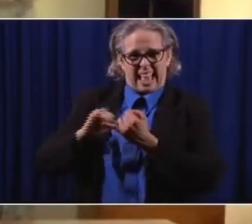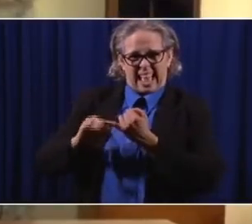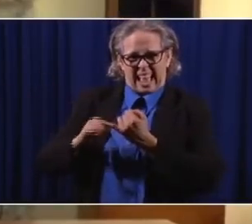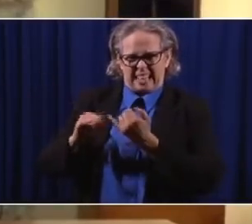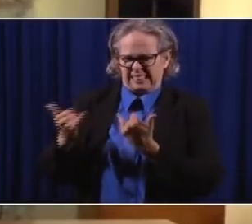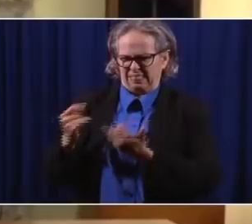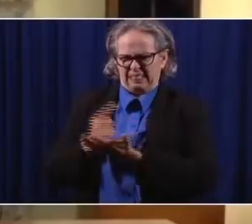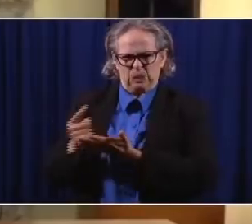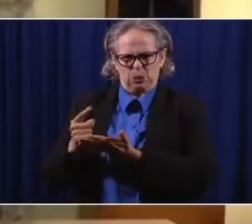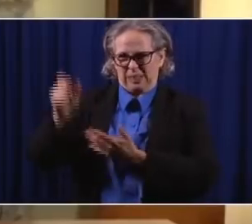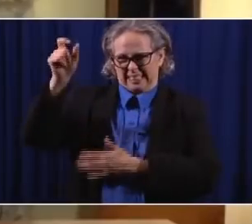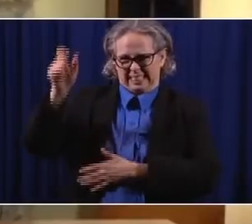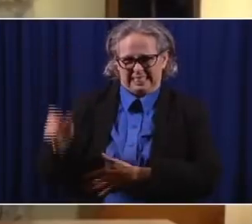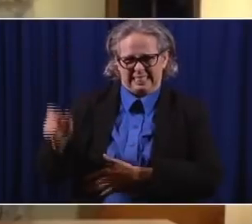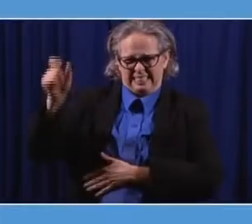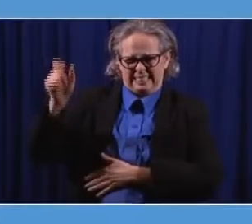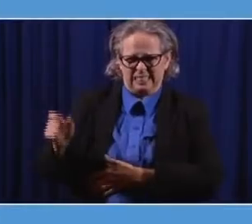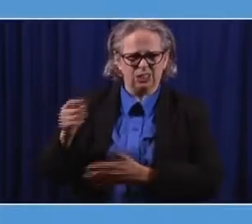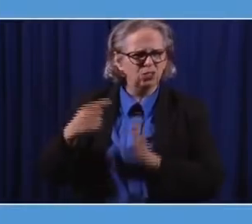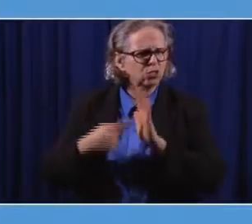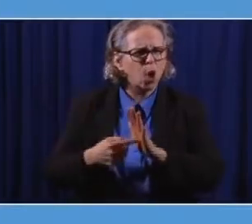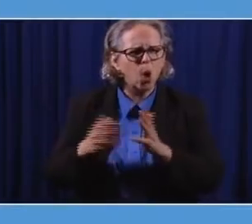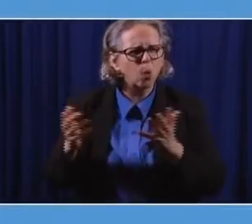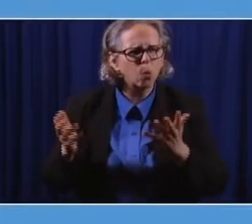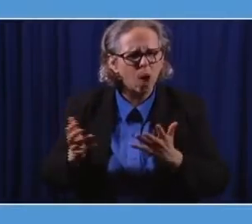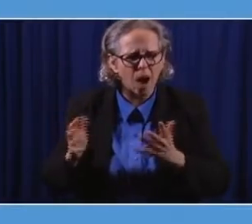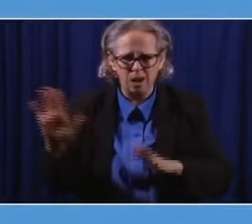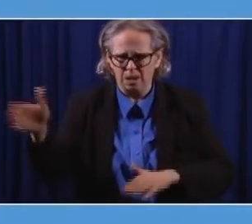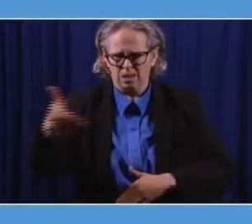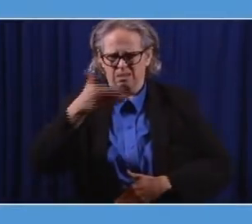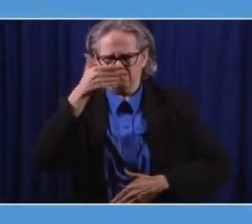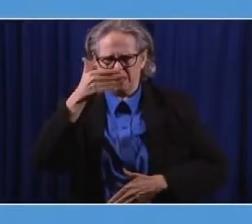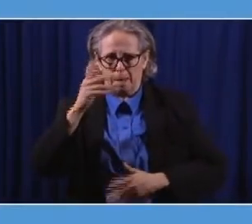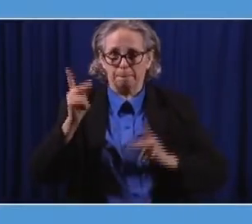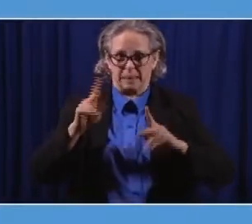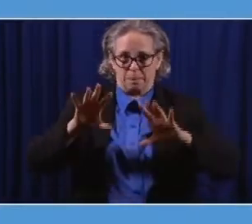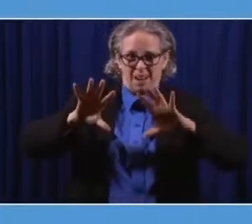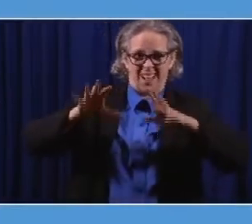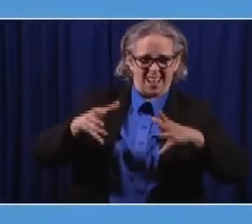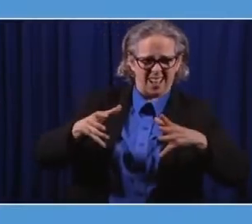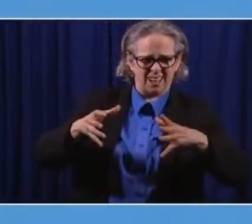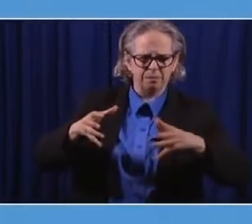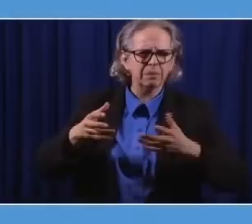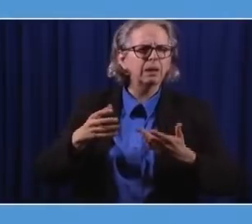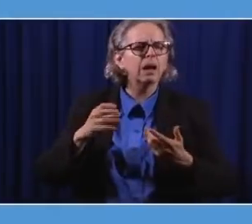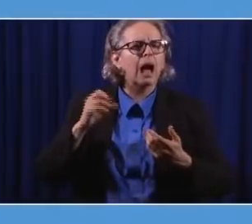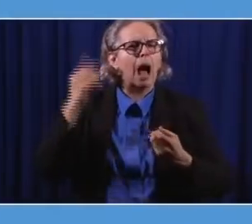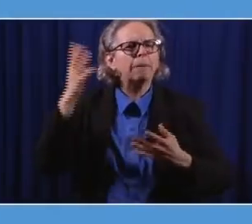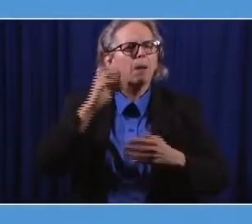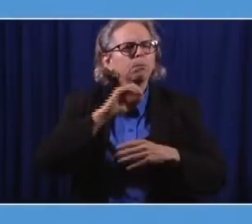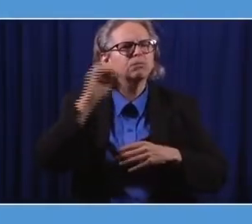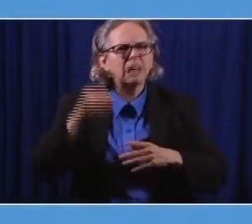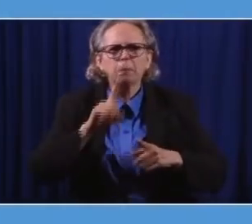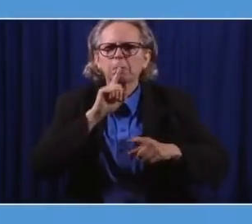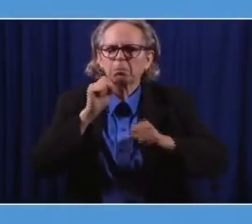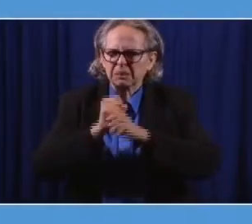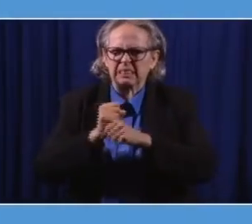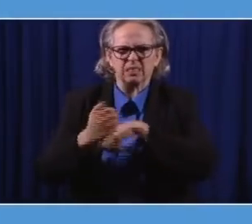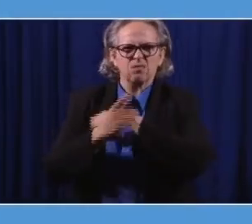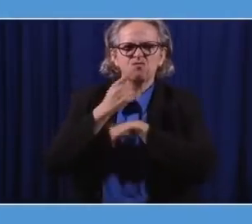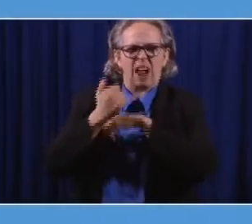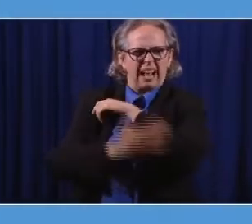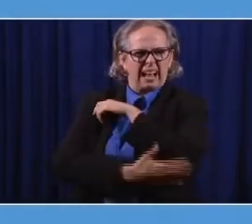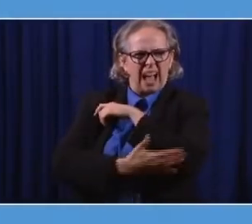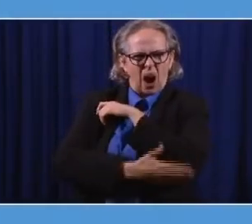is the percentage of our population that is red. And then you see down